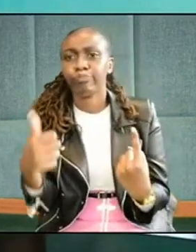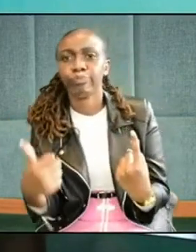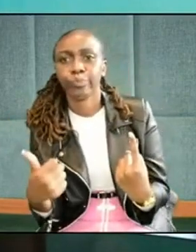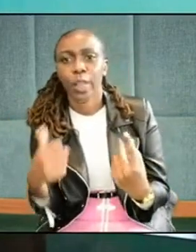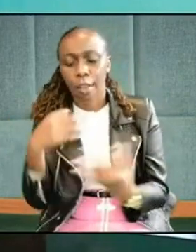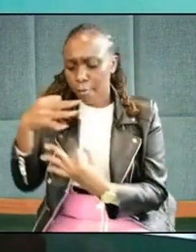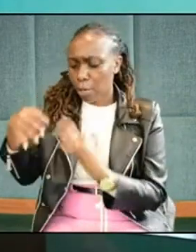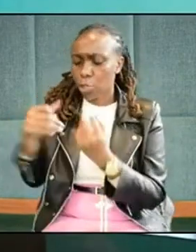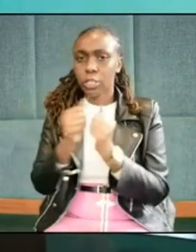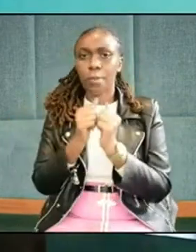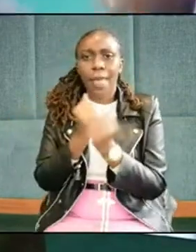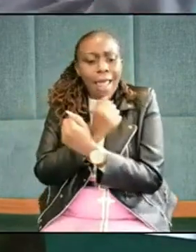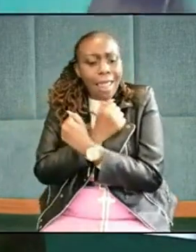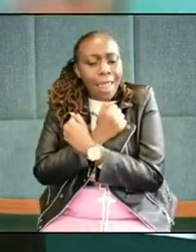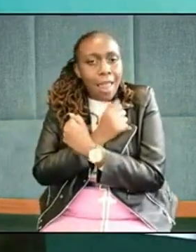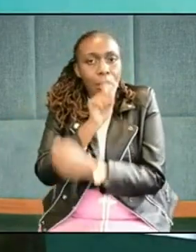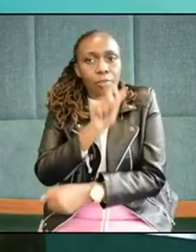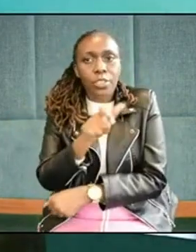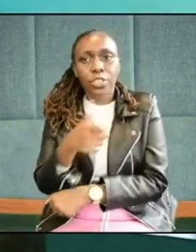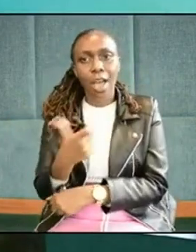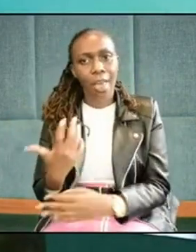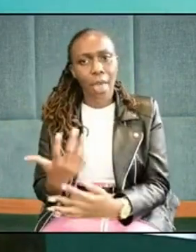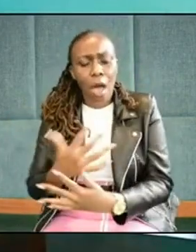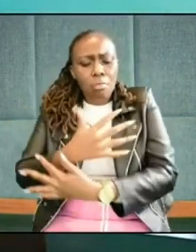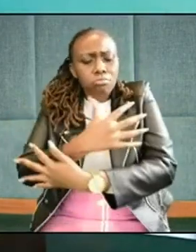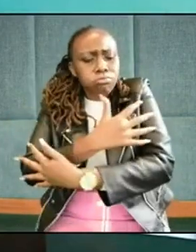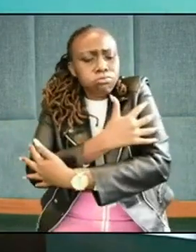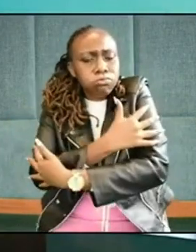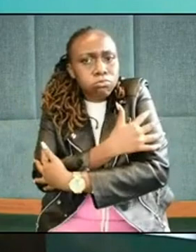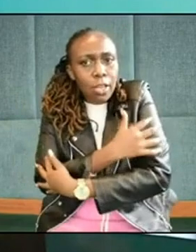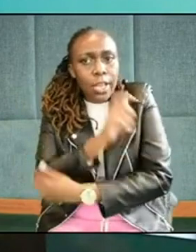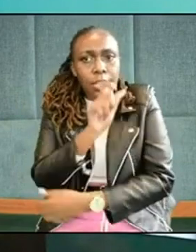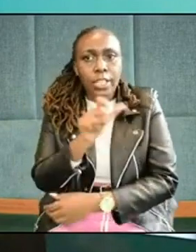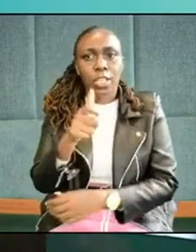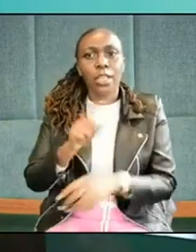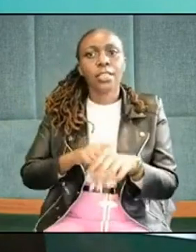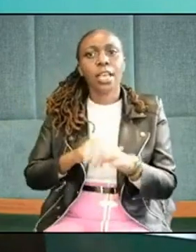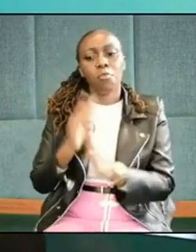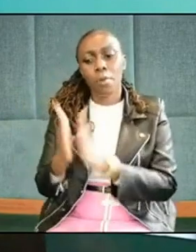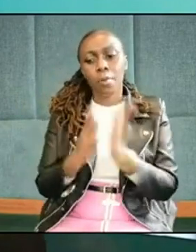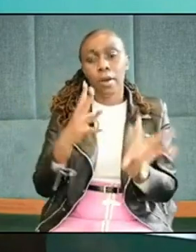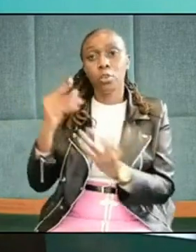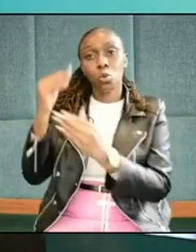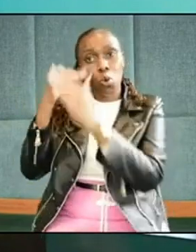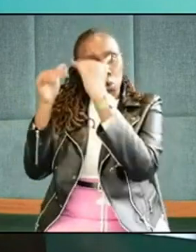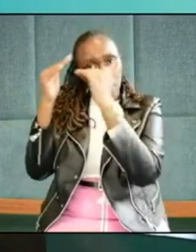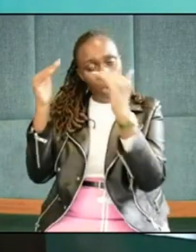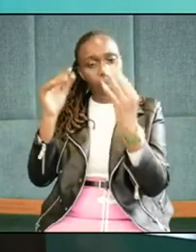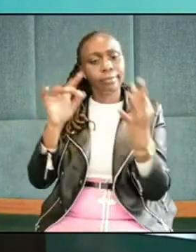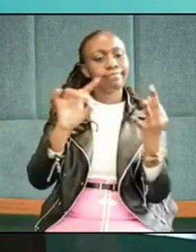fellowship together, love each other, warm each other on our way to heaven. Number three,